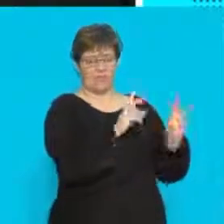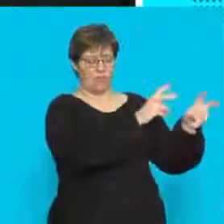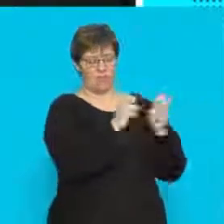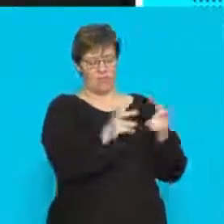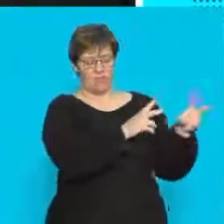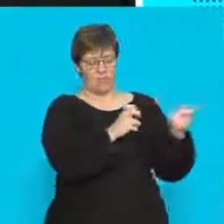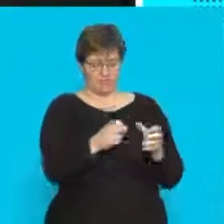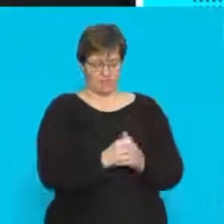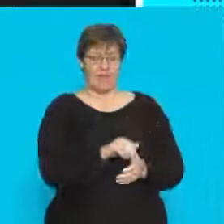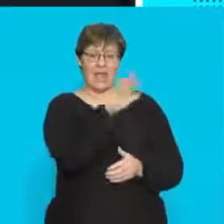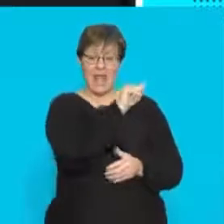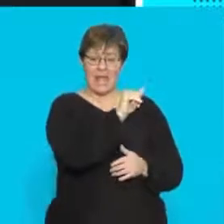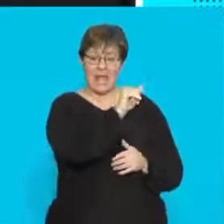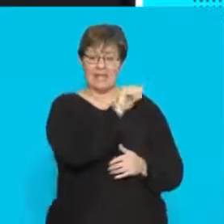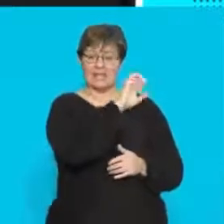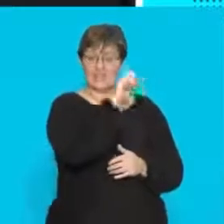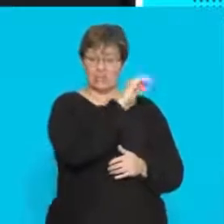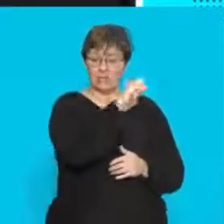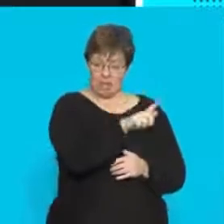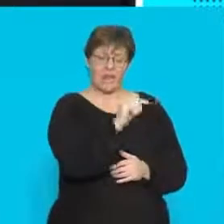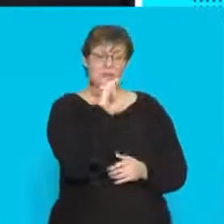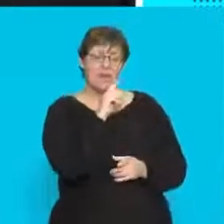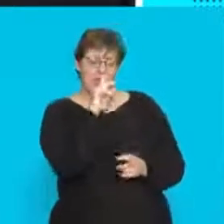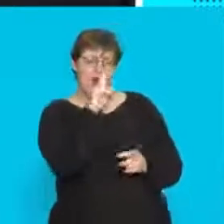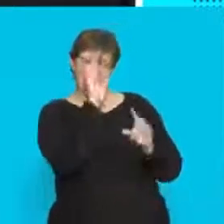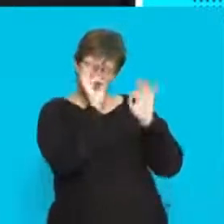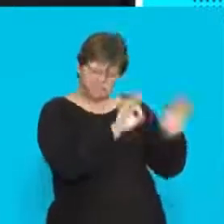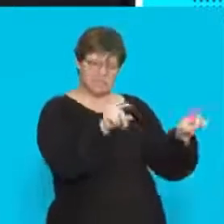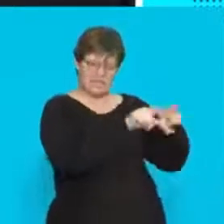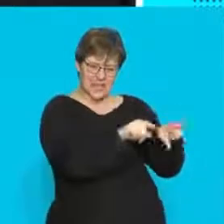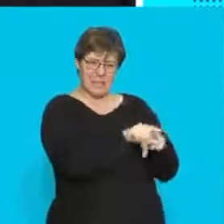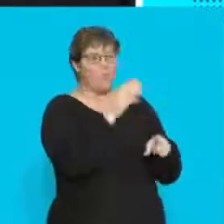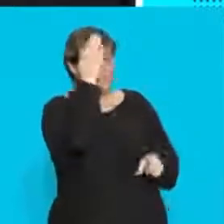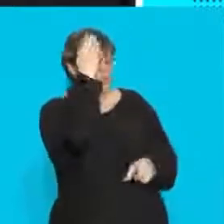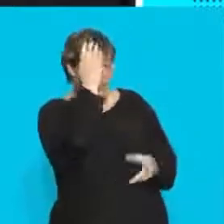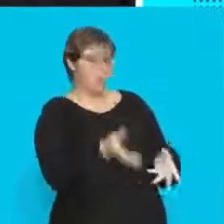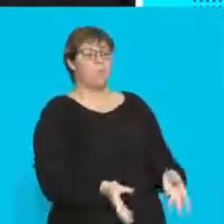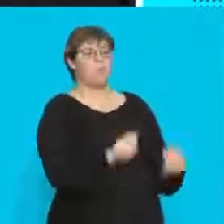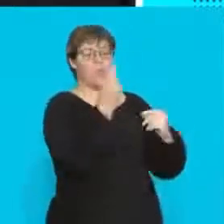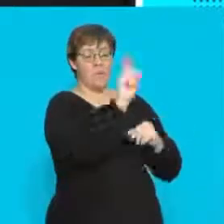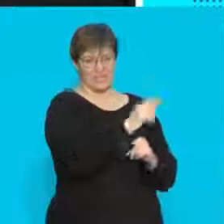we're looking at asexual reproduction, predictability, right? We know what